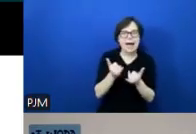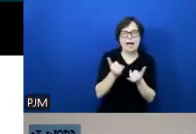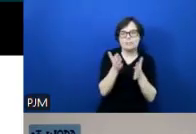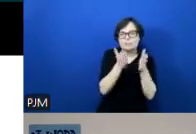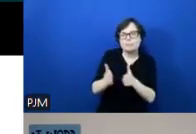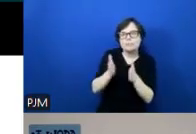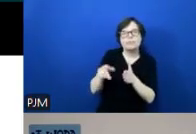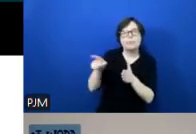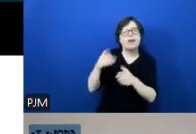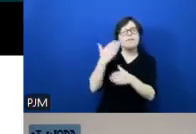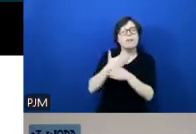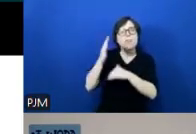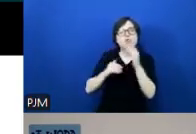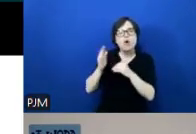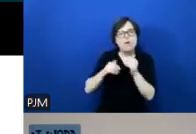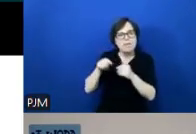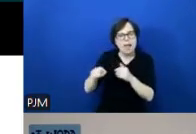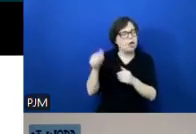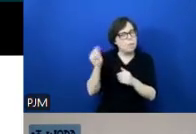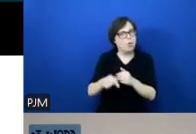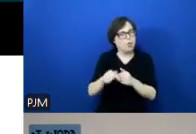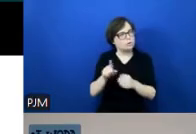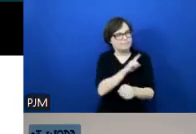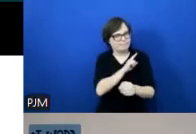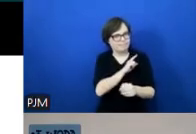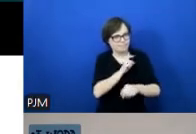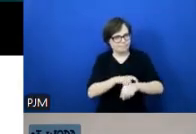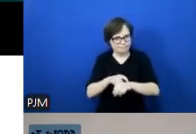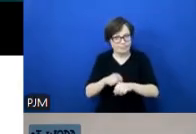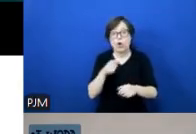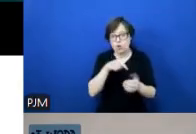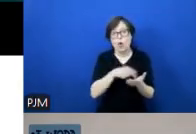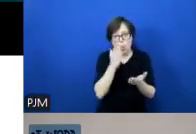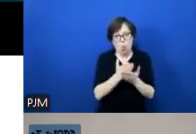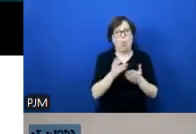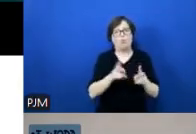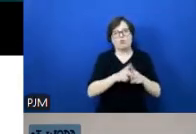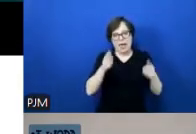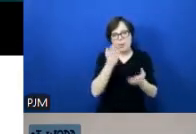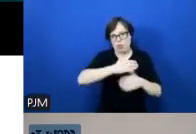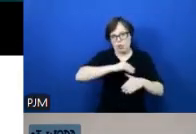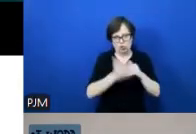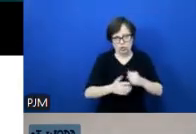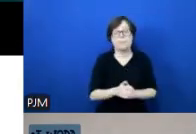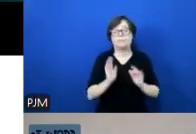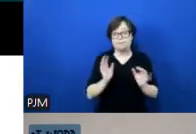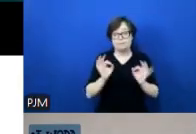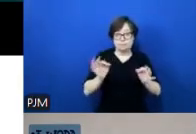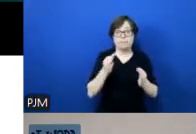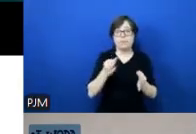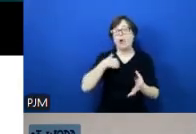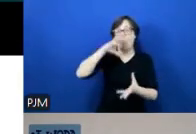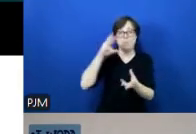necessarily. And this stage is behind us. What is most important here? In